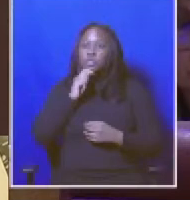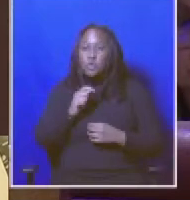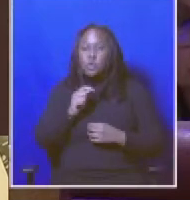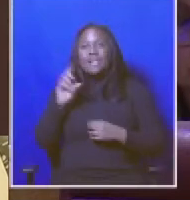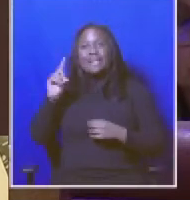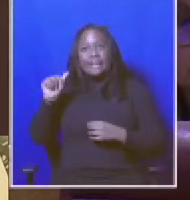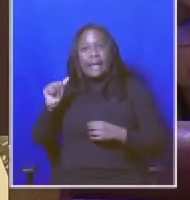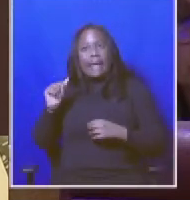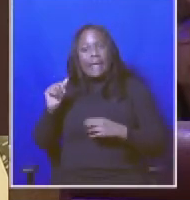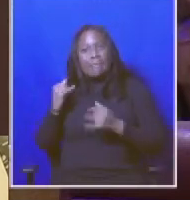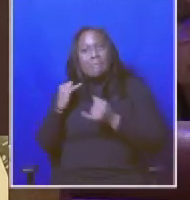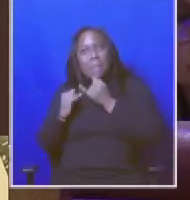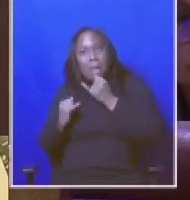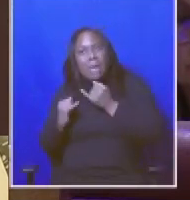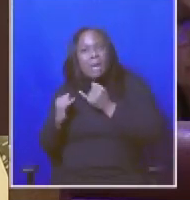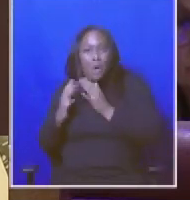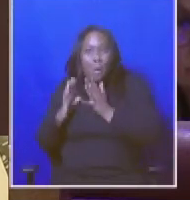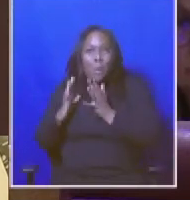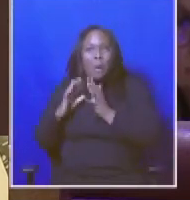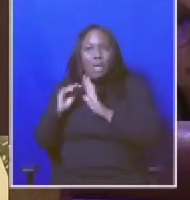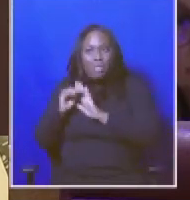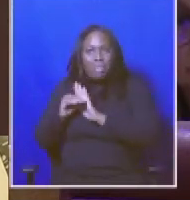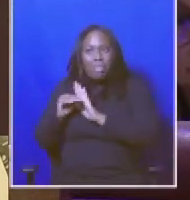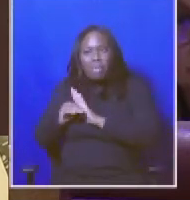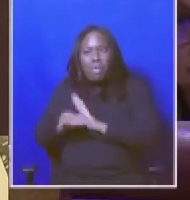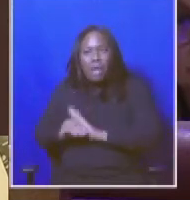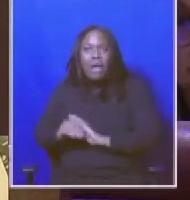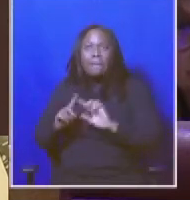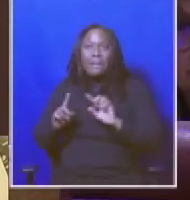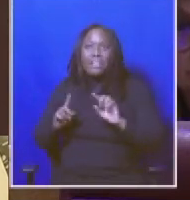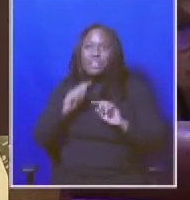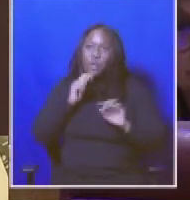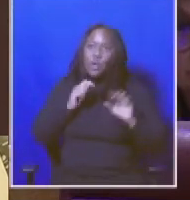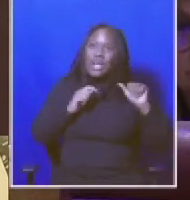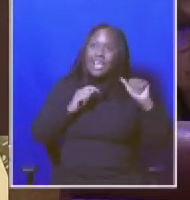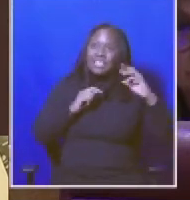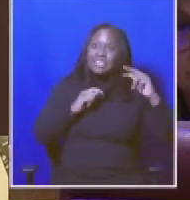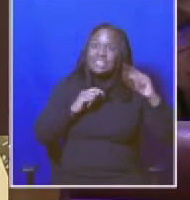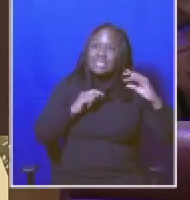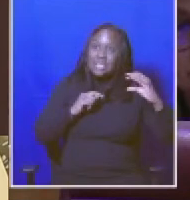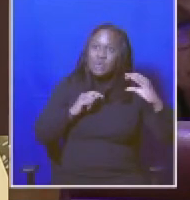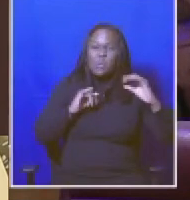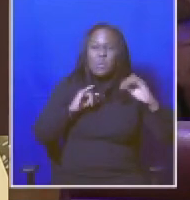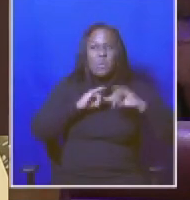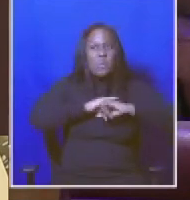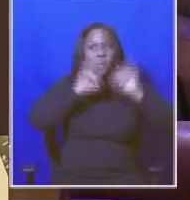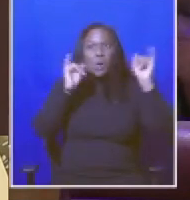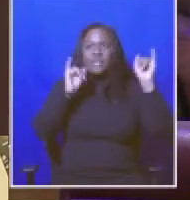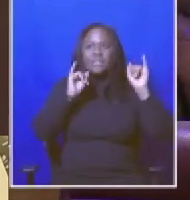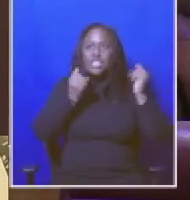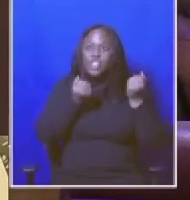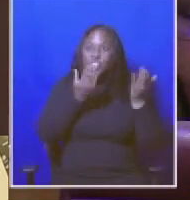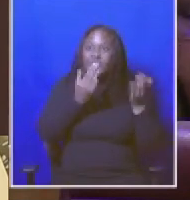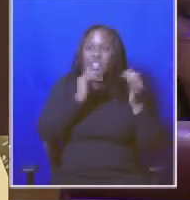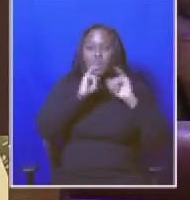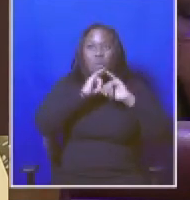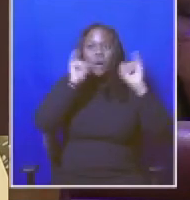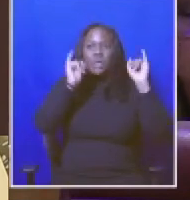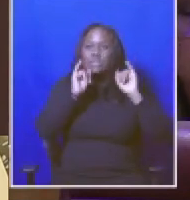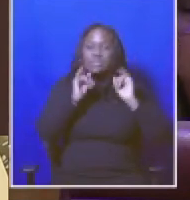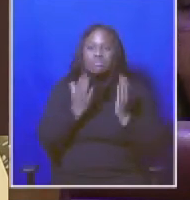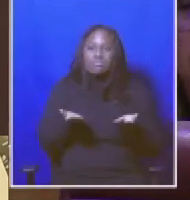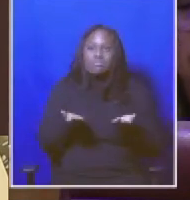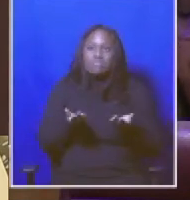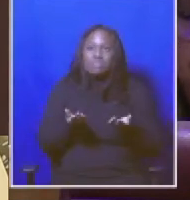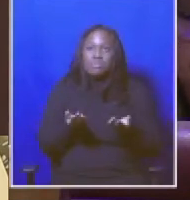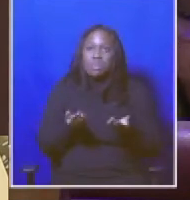to both. But on the whole, the ANC is delivering the worst services to the citizens of South Africa,